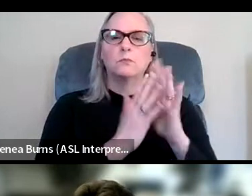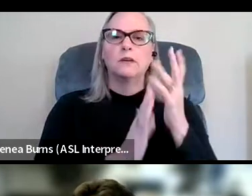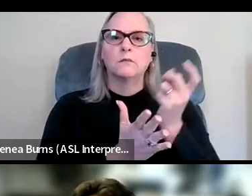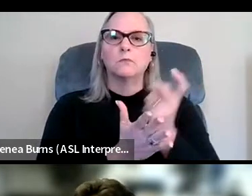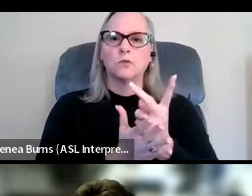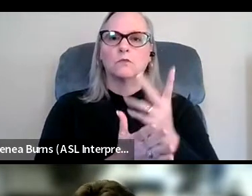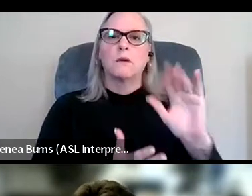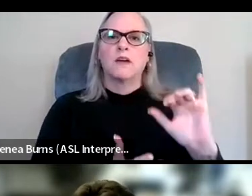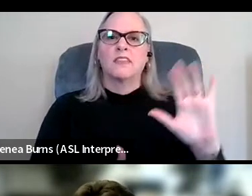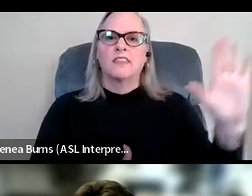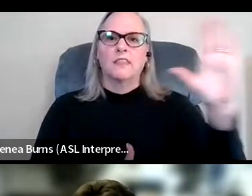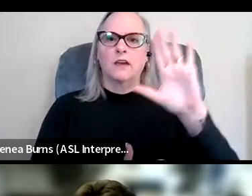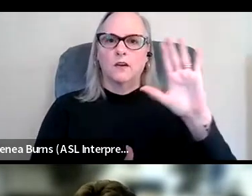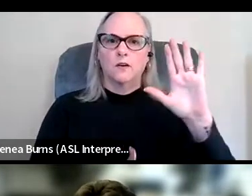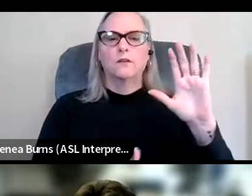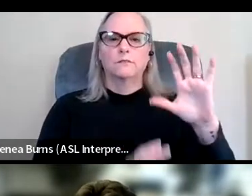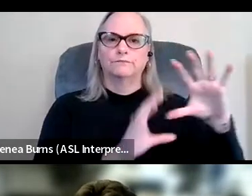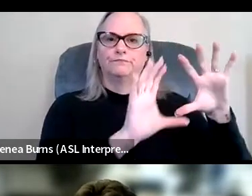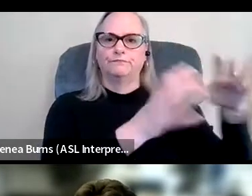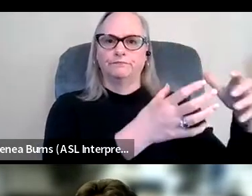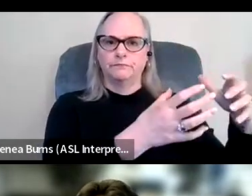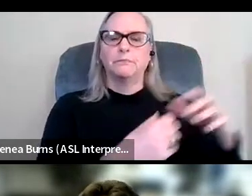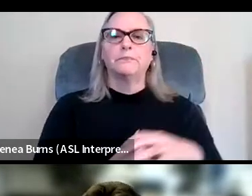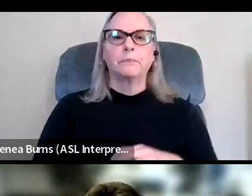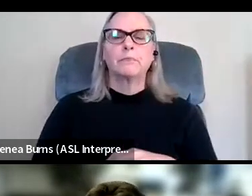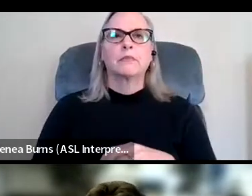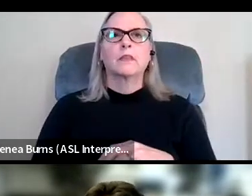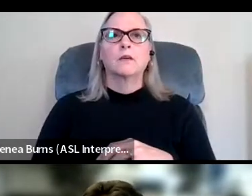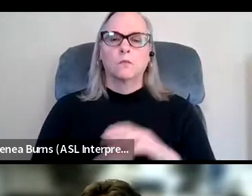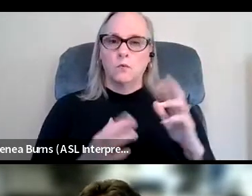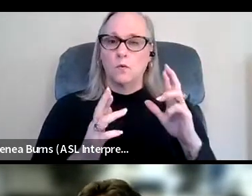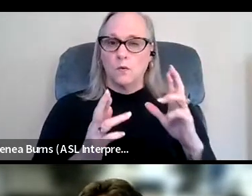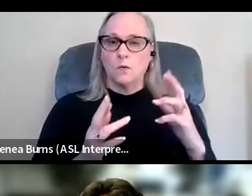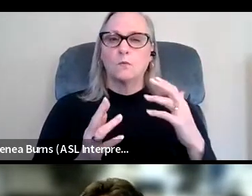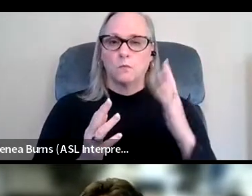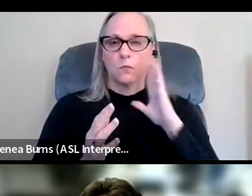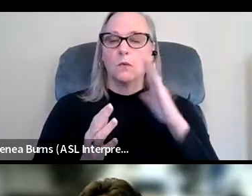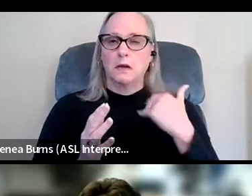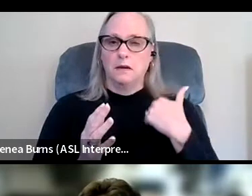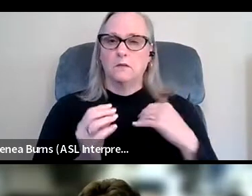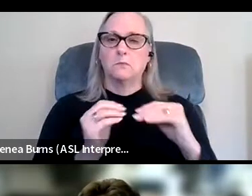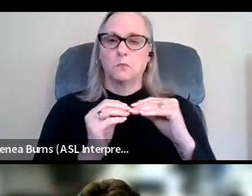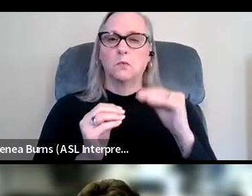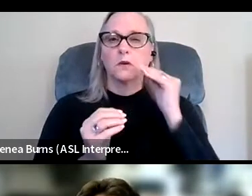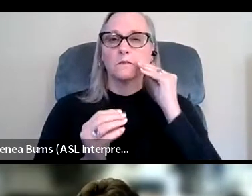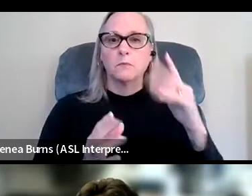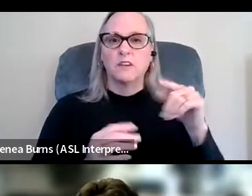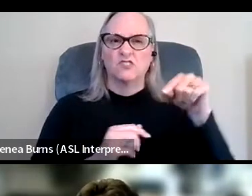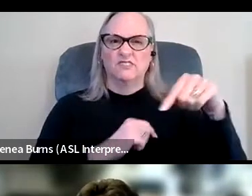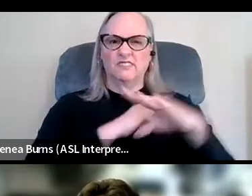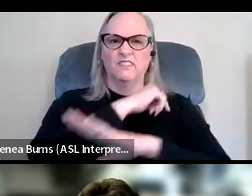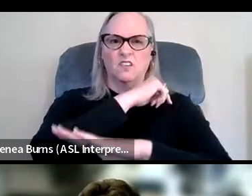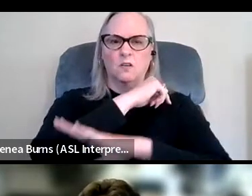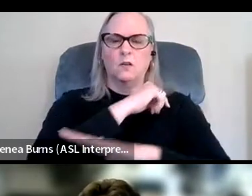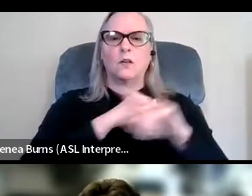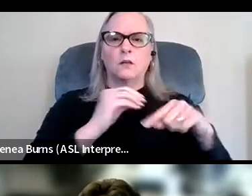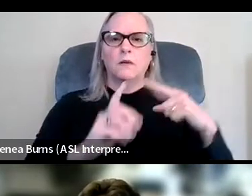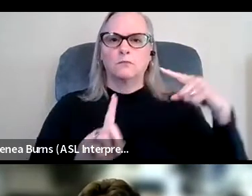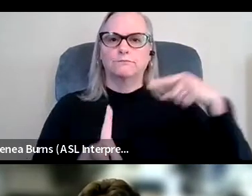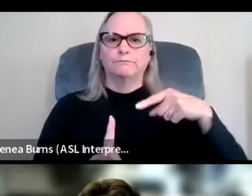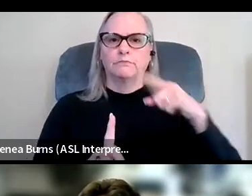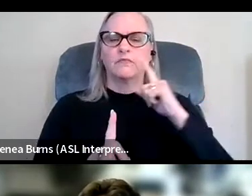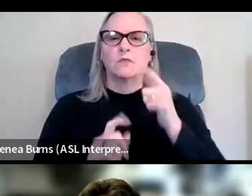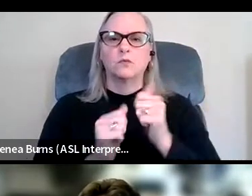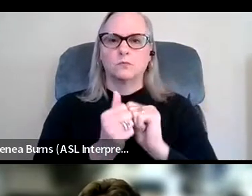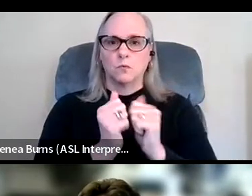their federation. So we hope to have more information in the fall about specifics on the sports. There